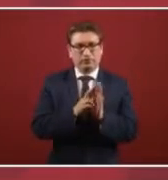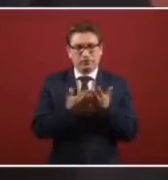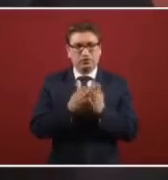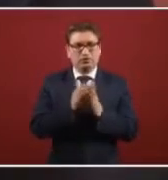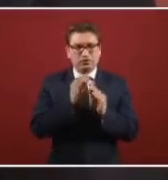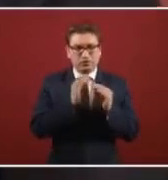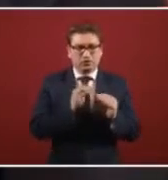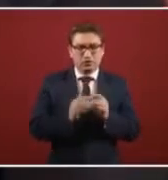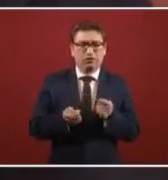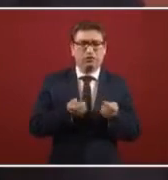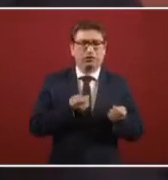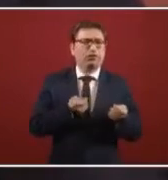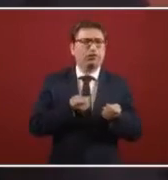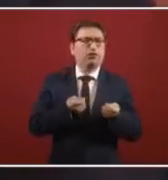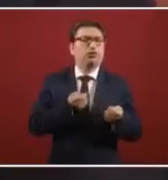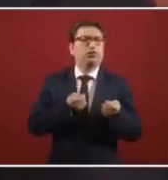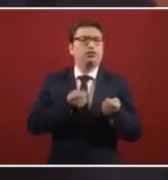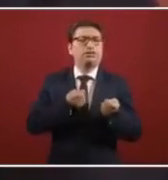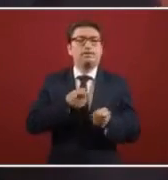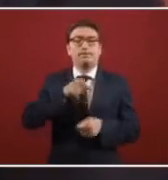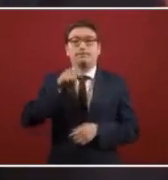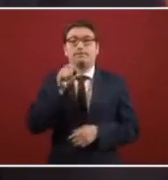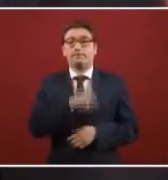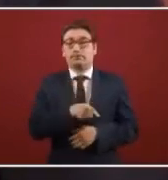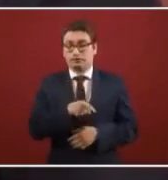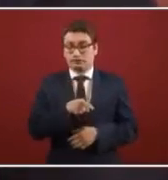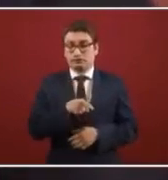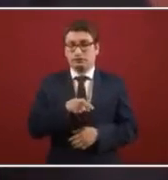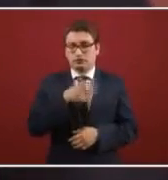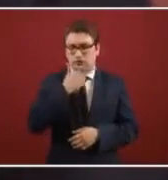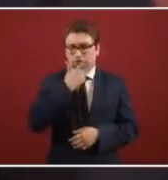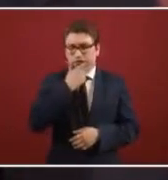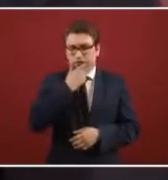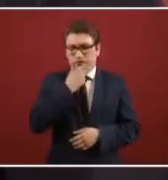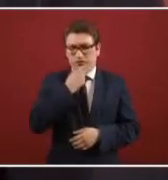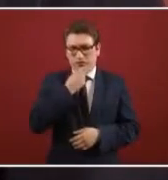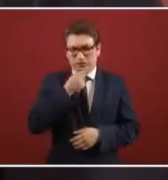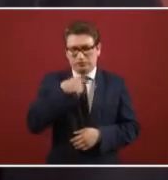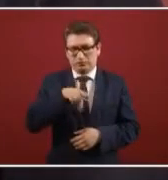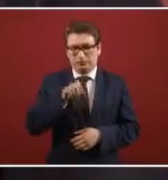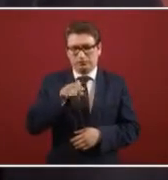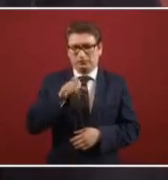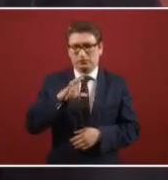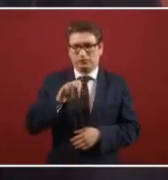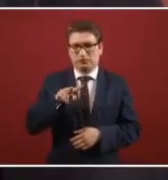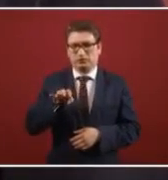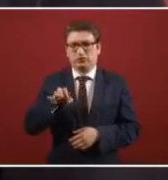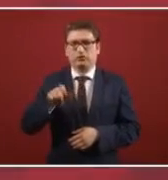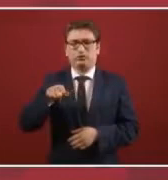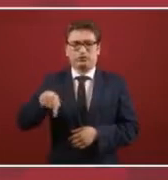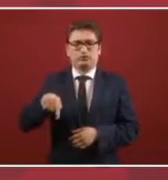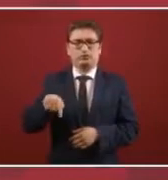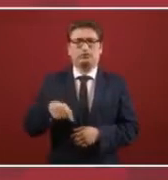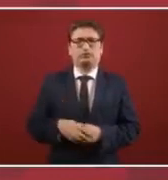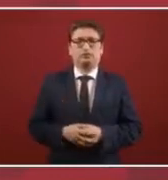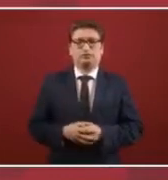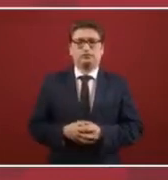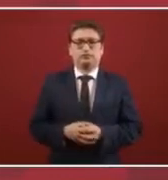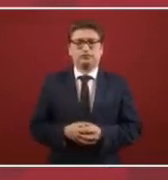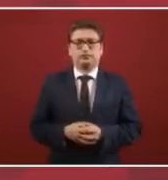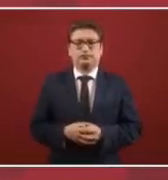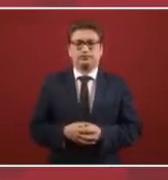de que el mismo That even señor the same man del Coneval from Coneval